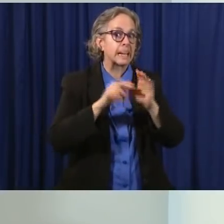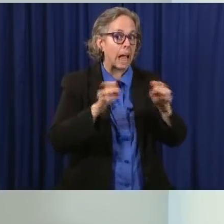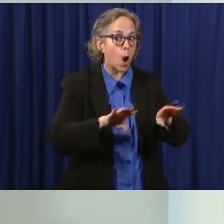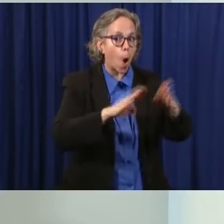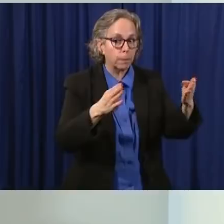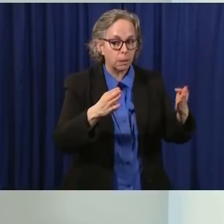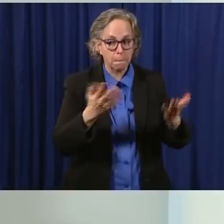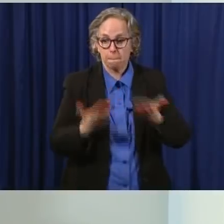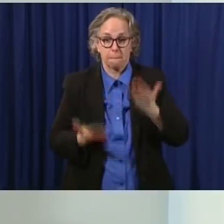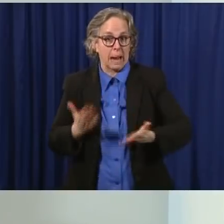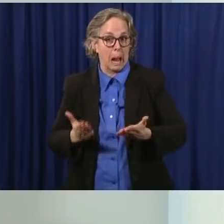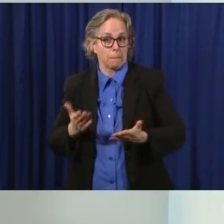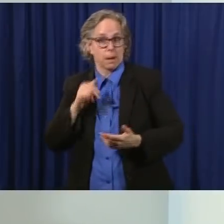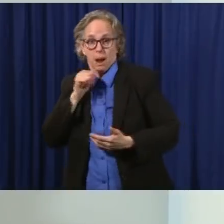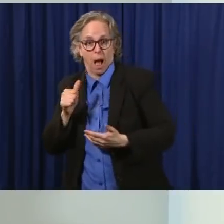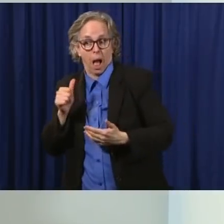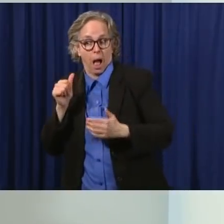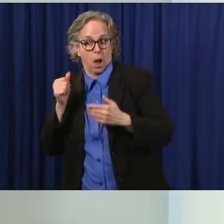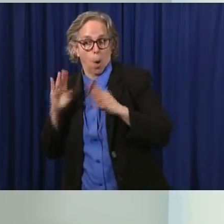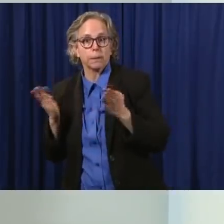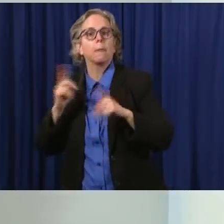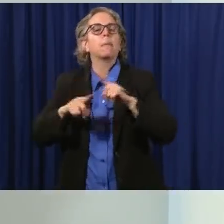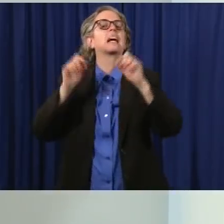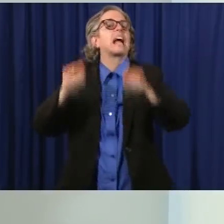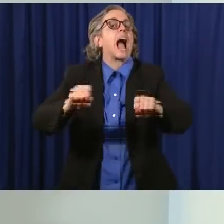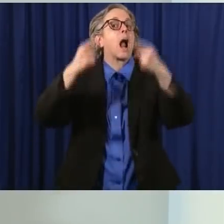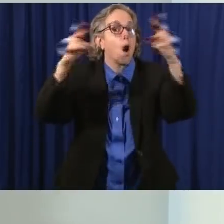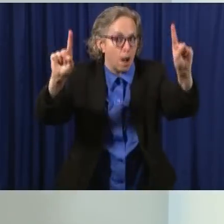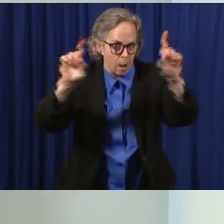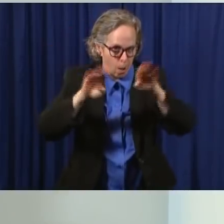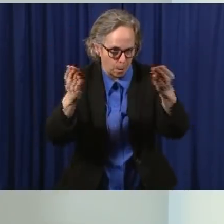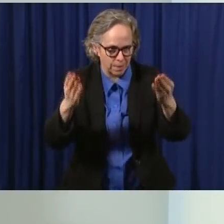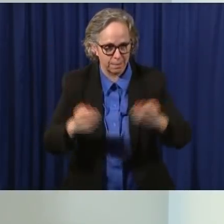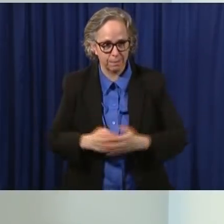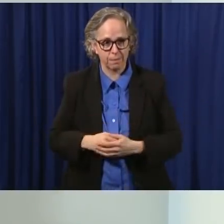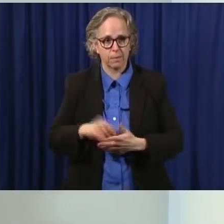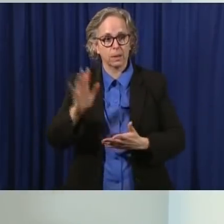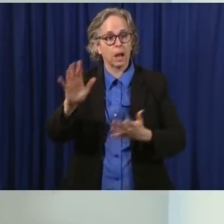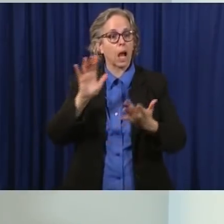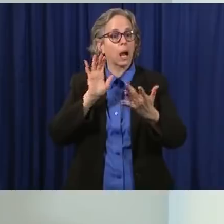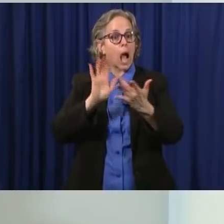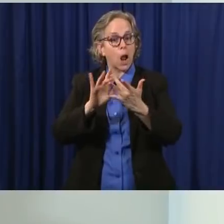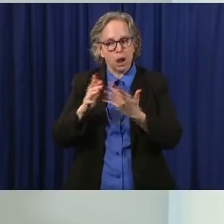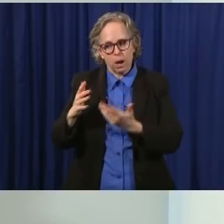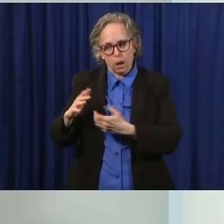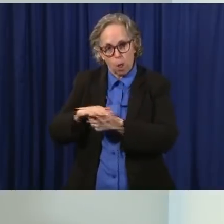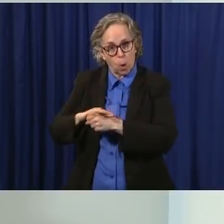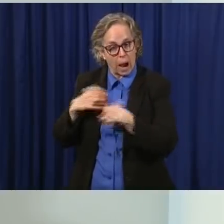to consult your local health departments or governments and know that they may have different takes on